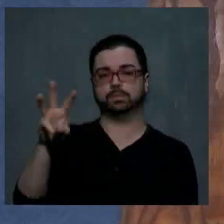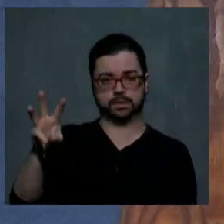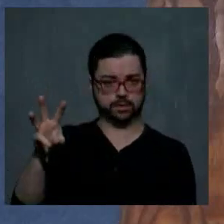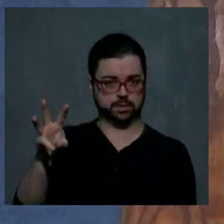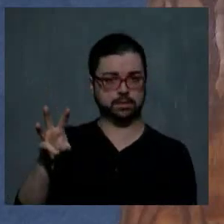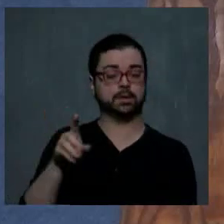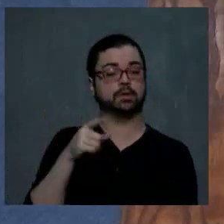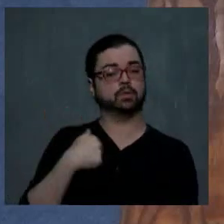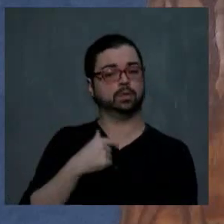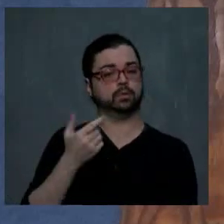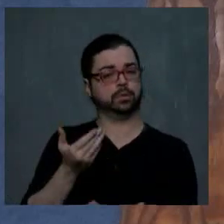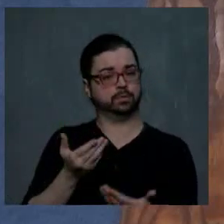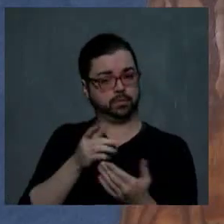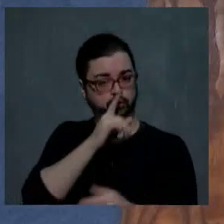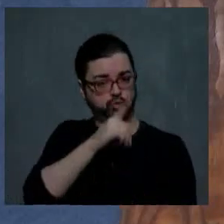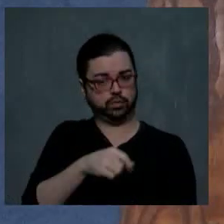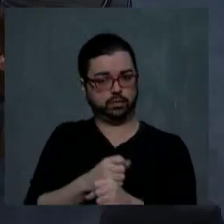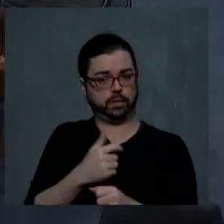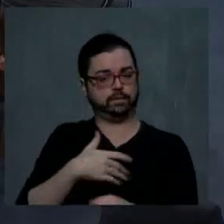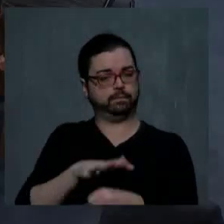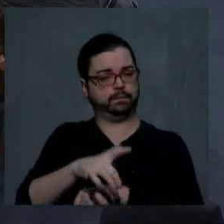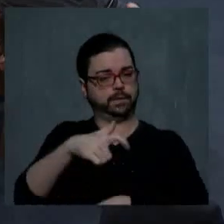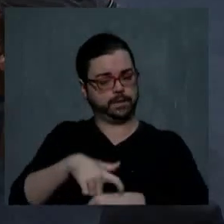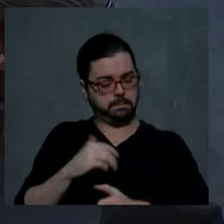leisure. Thank you for your consideration.